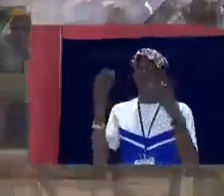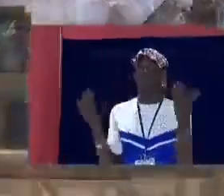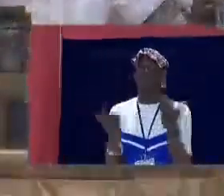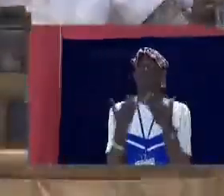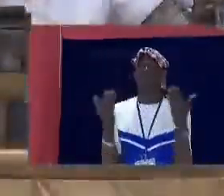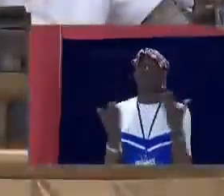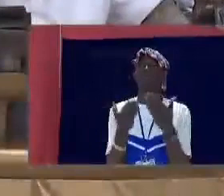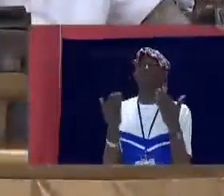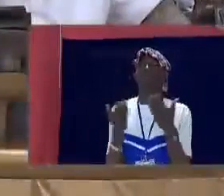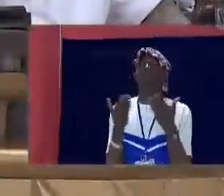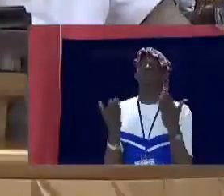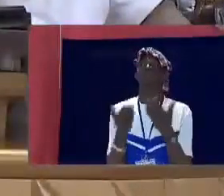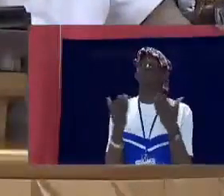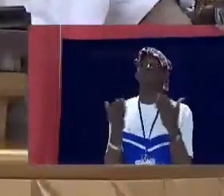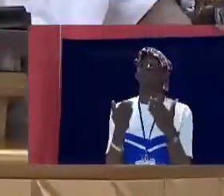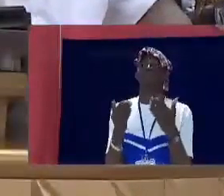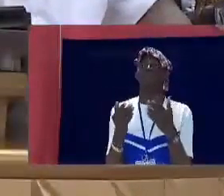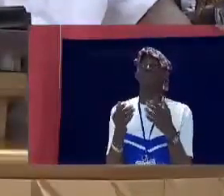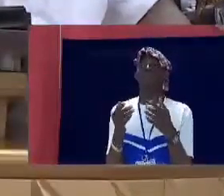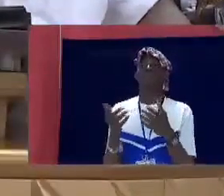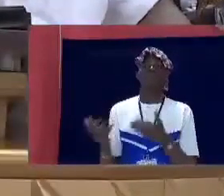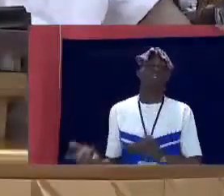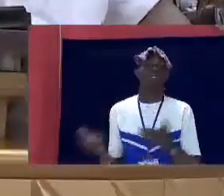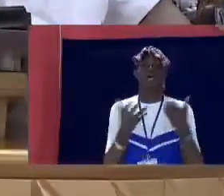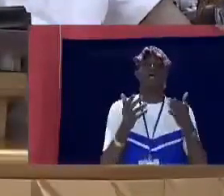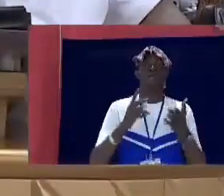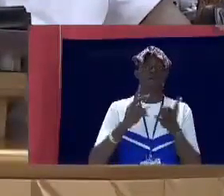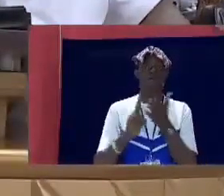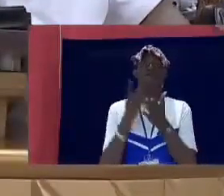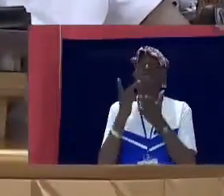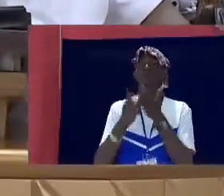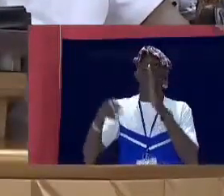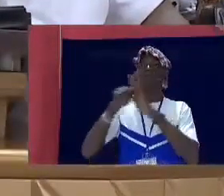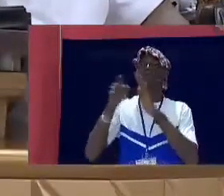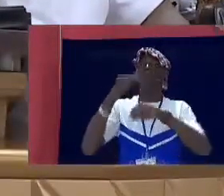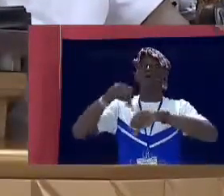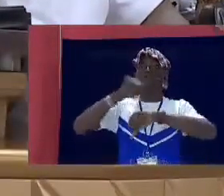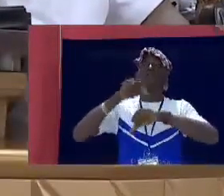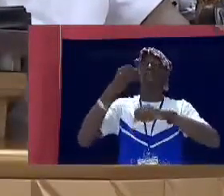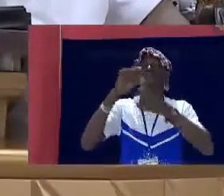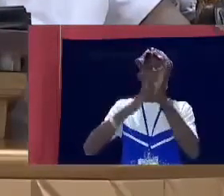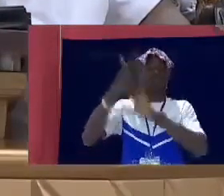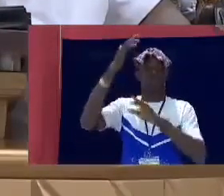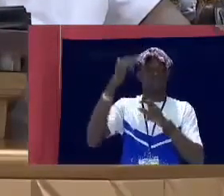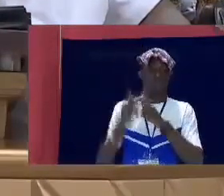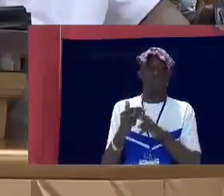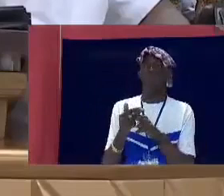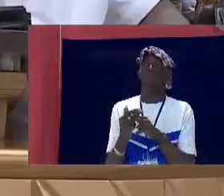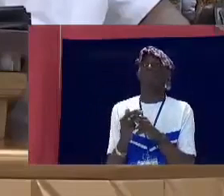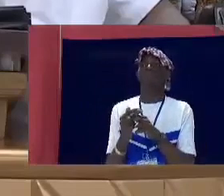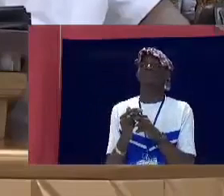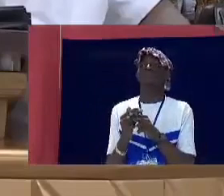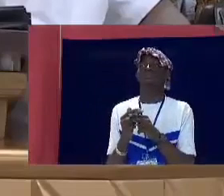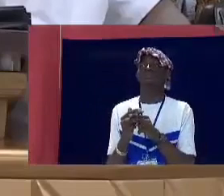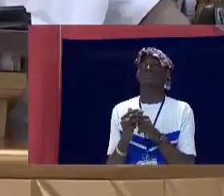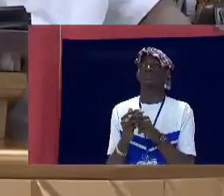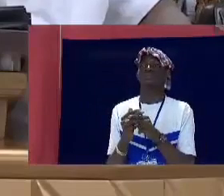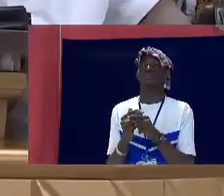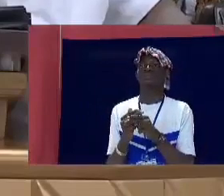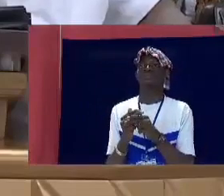lo lati yin lo. Carrying a double portion of your anointing. Pẹ̀lú ìlọ́po méjì agbára ìfàmìròròyàn